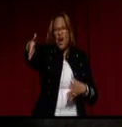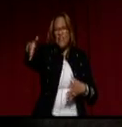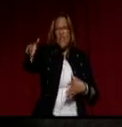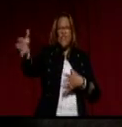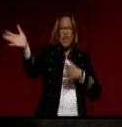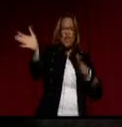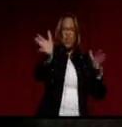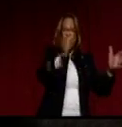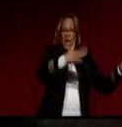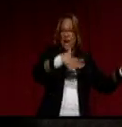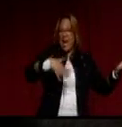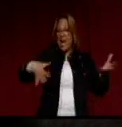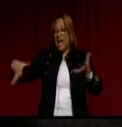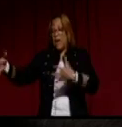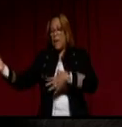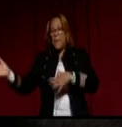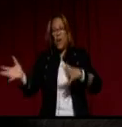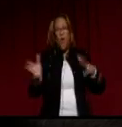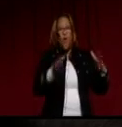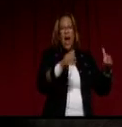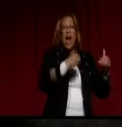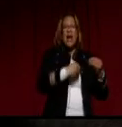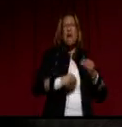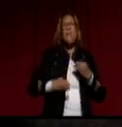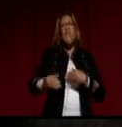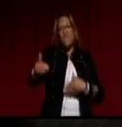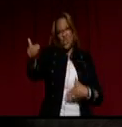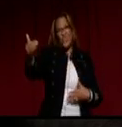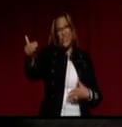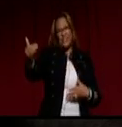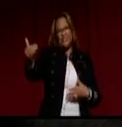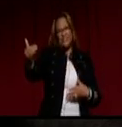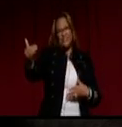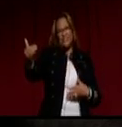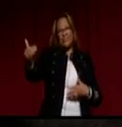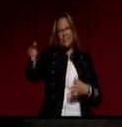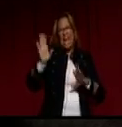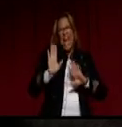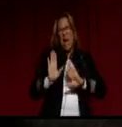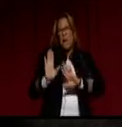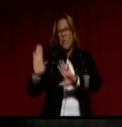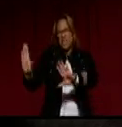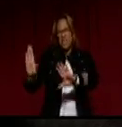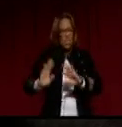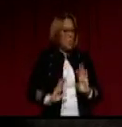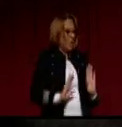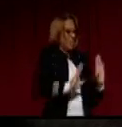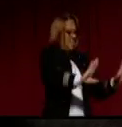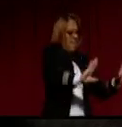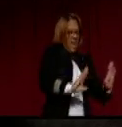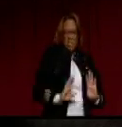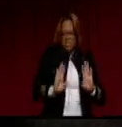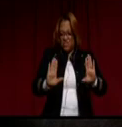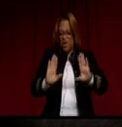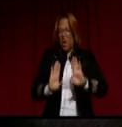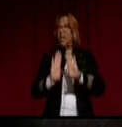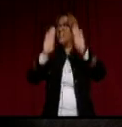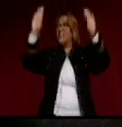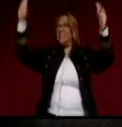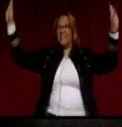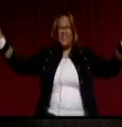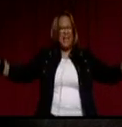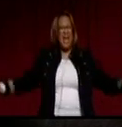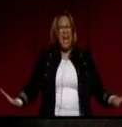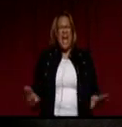some air blowing, it could take it even further. And if the wind pushes it to the right or to the left, then it can